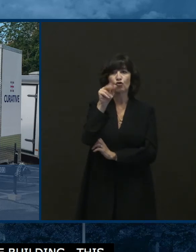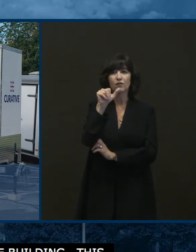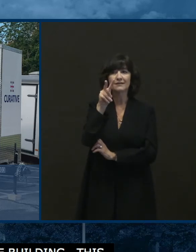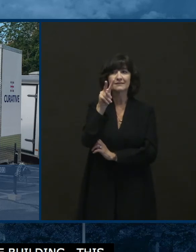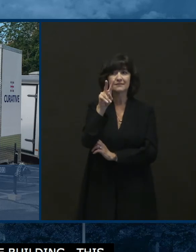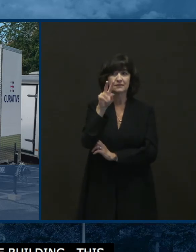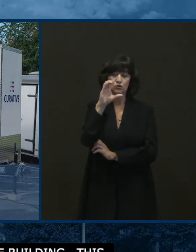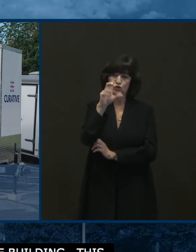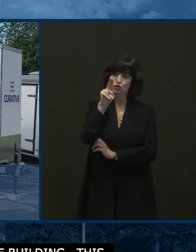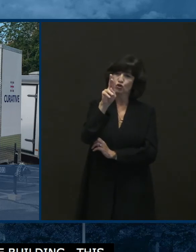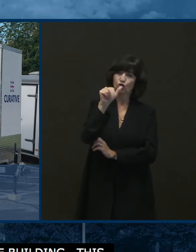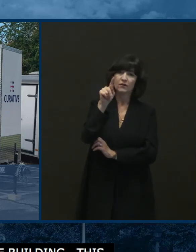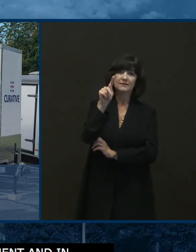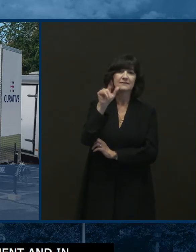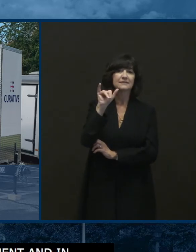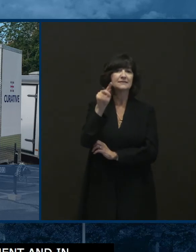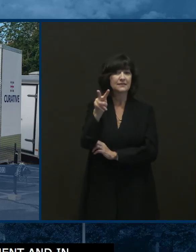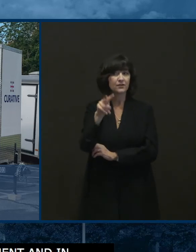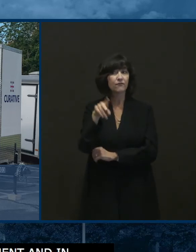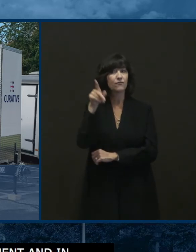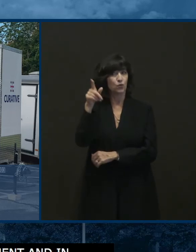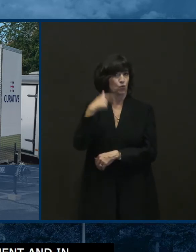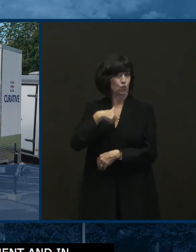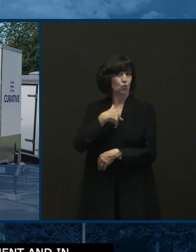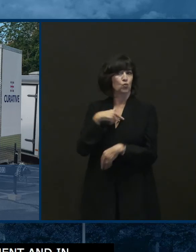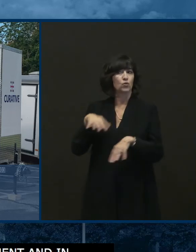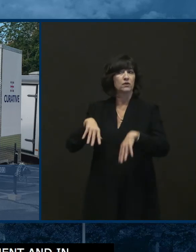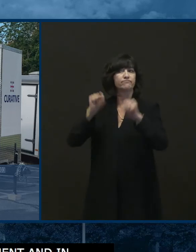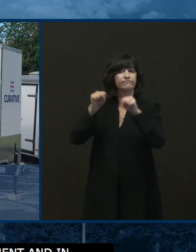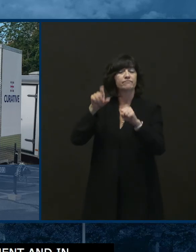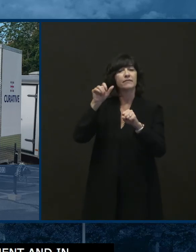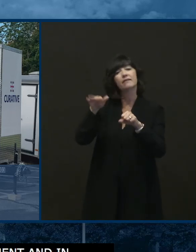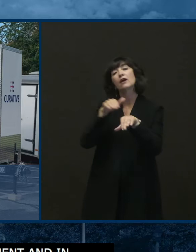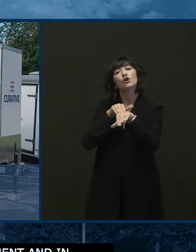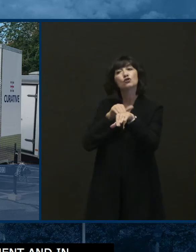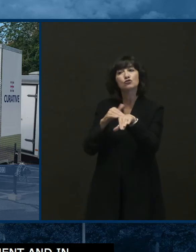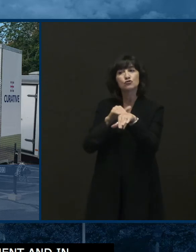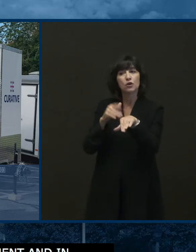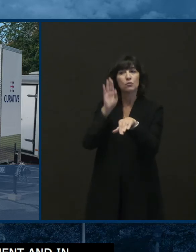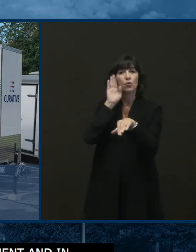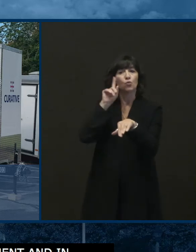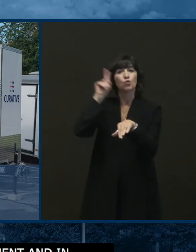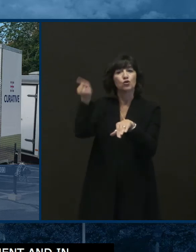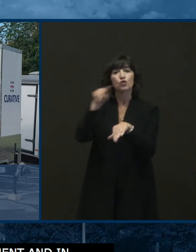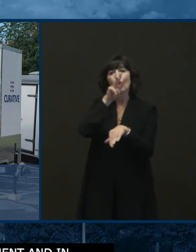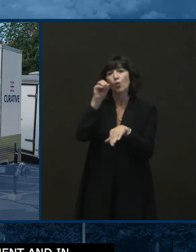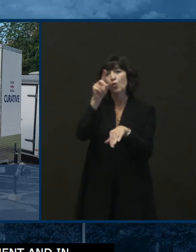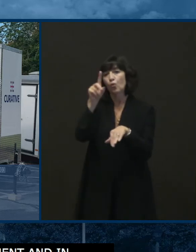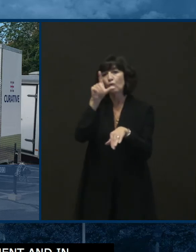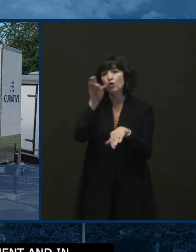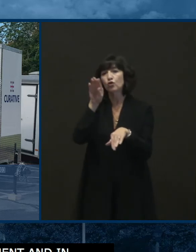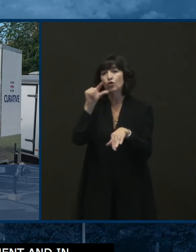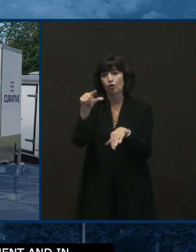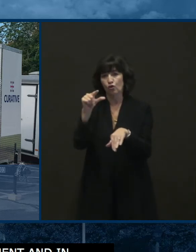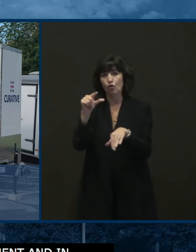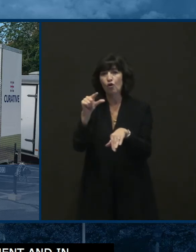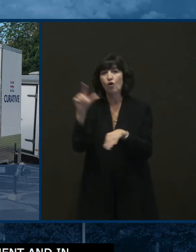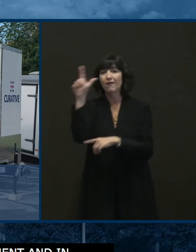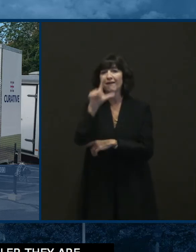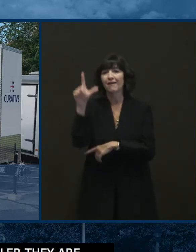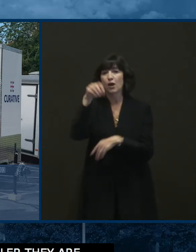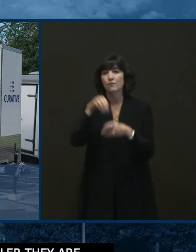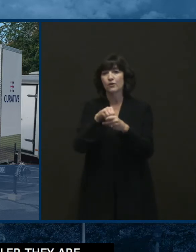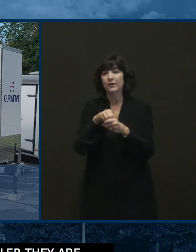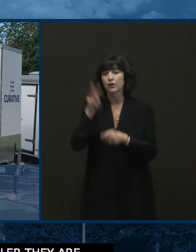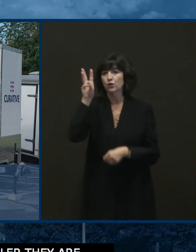that they will staff, actually starting tomorrow. Tomorrow we'll be at Woodlawn Library in West 9th Street in Wilmington